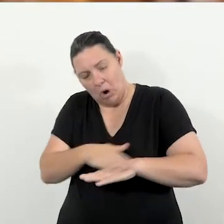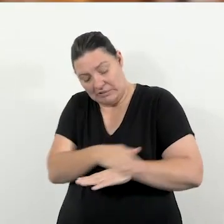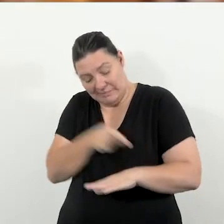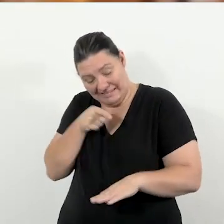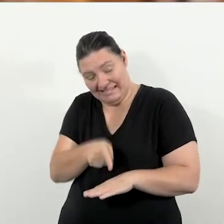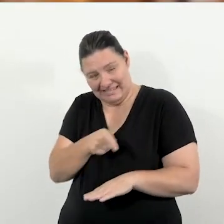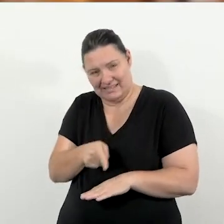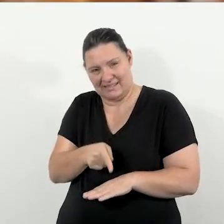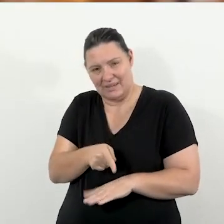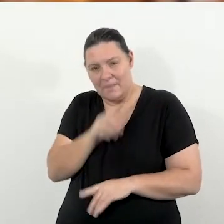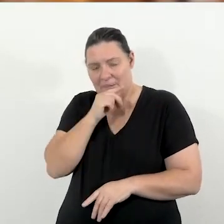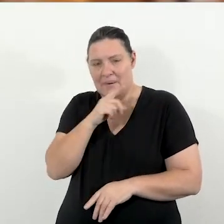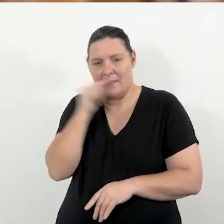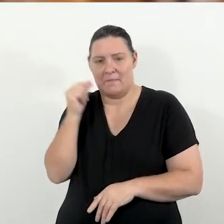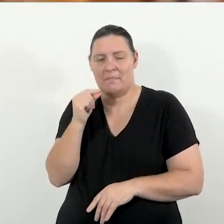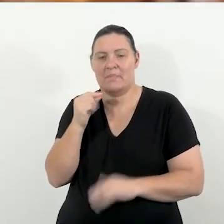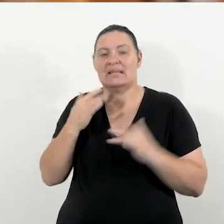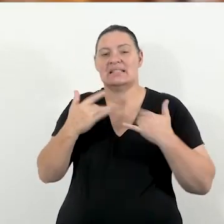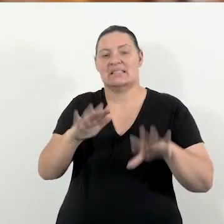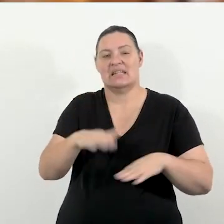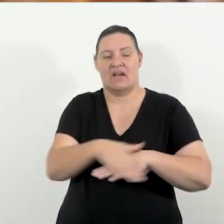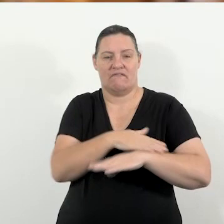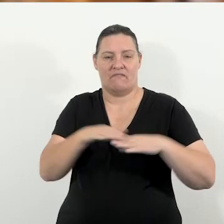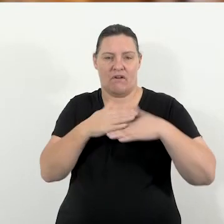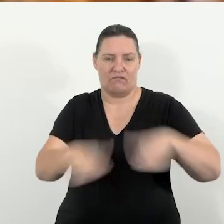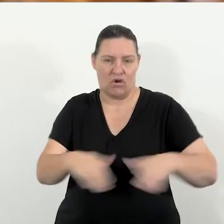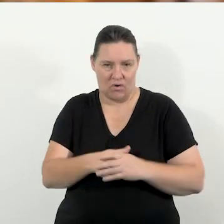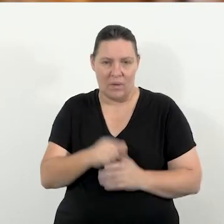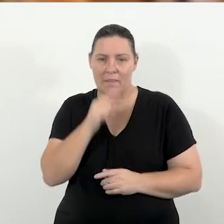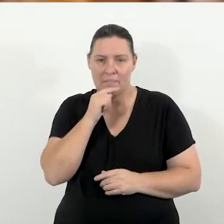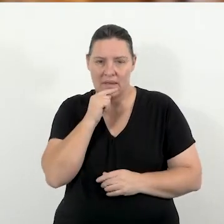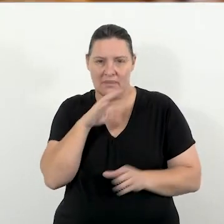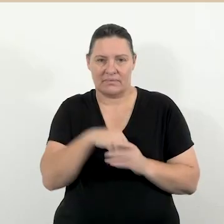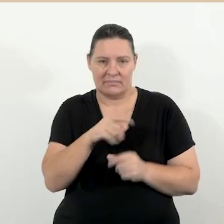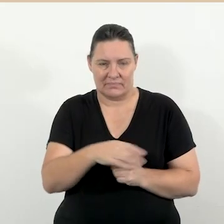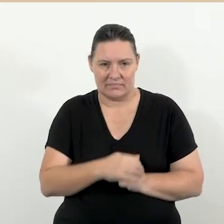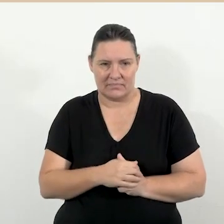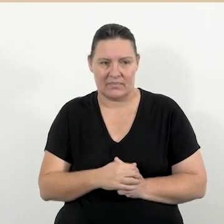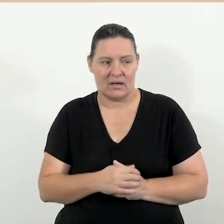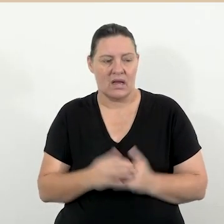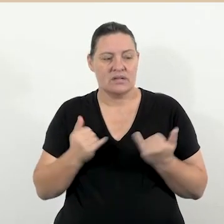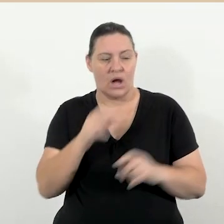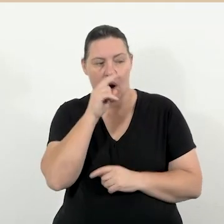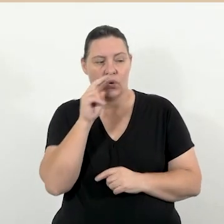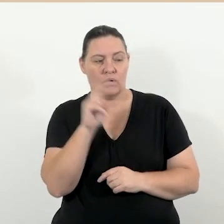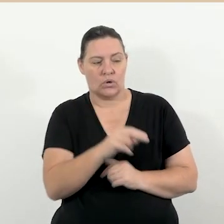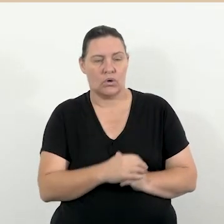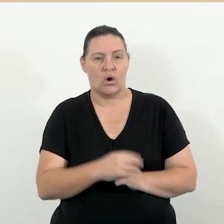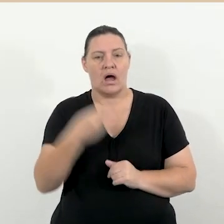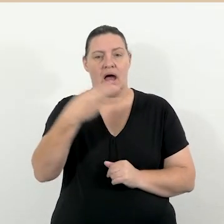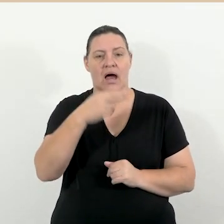the ocean floor there is called the seafloor, which is also part of the lithosphere. Okay, now learners, let's look